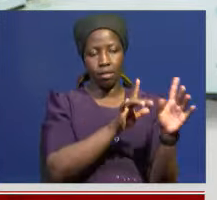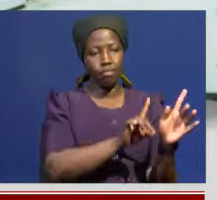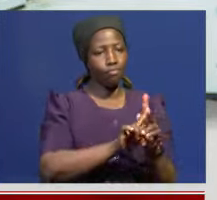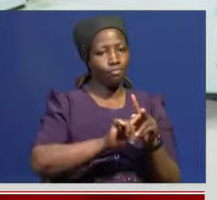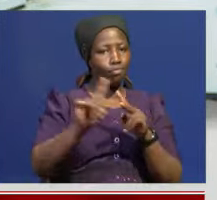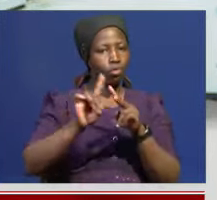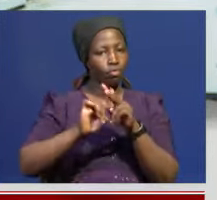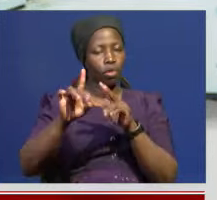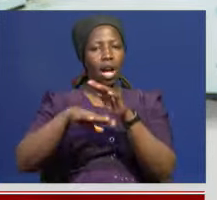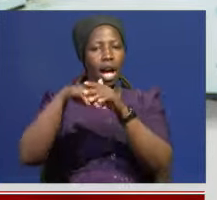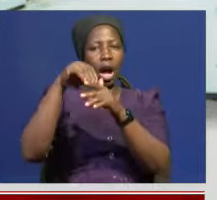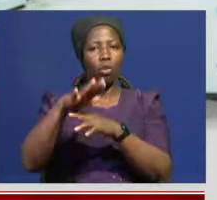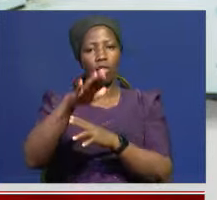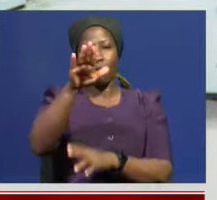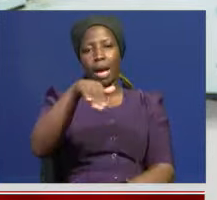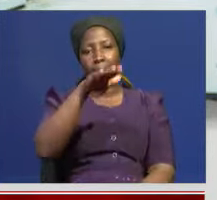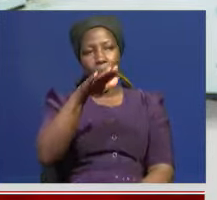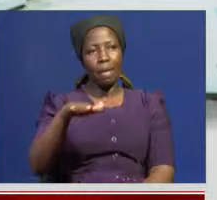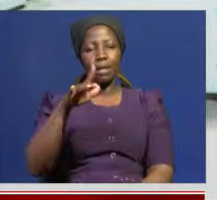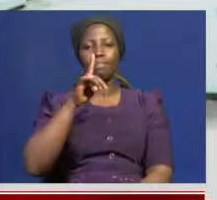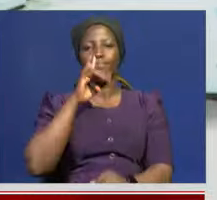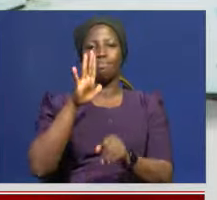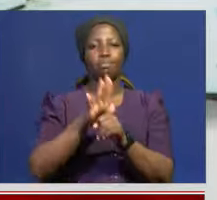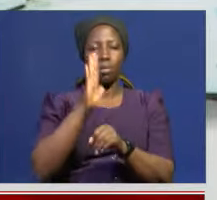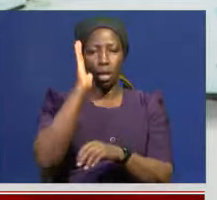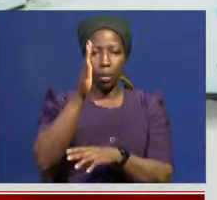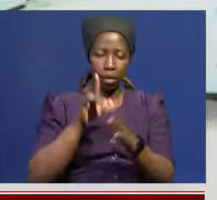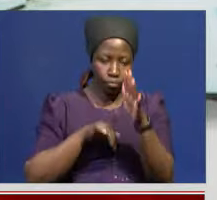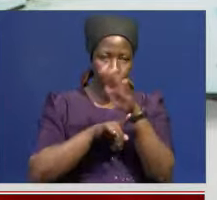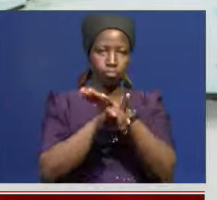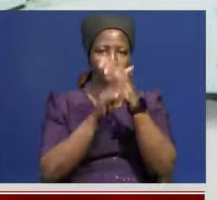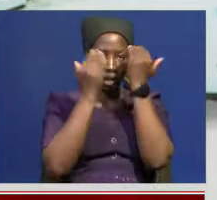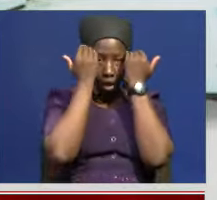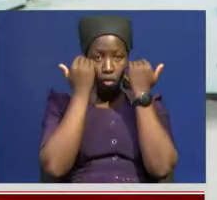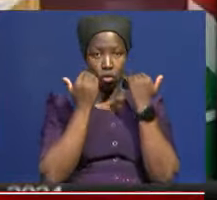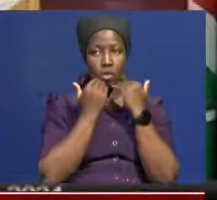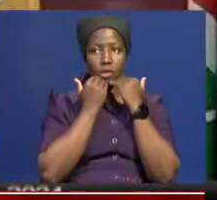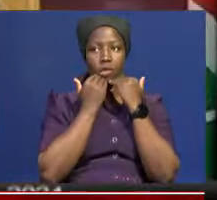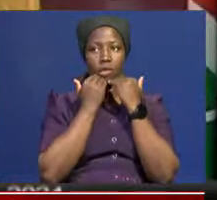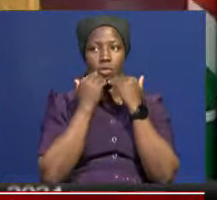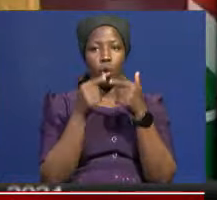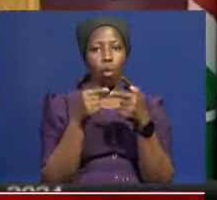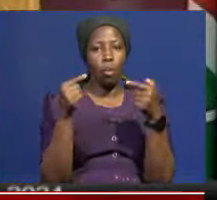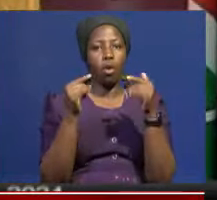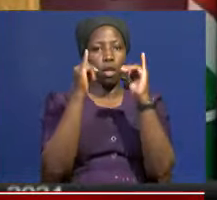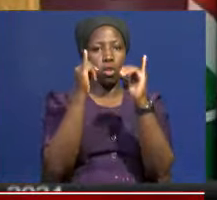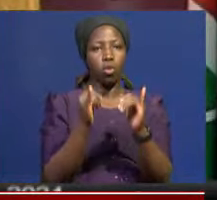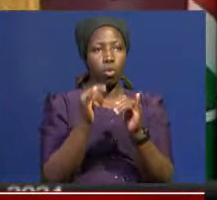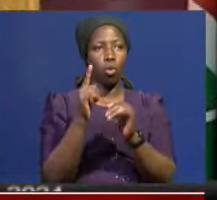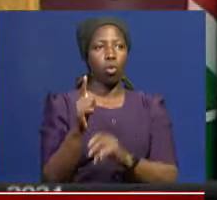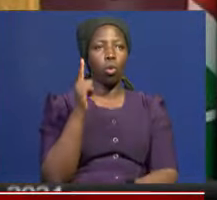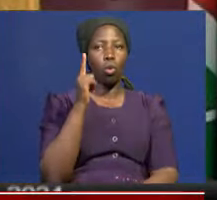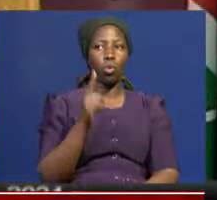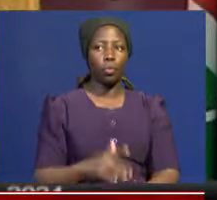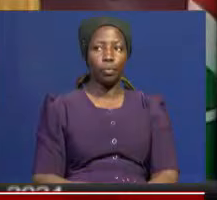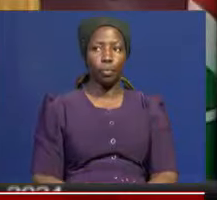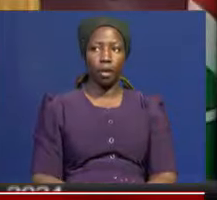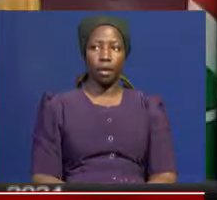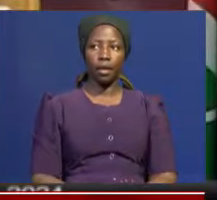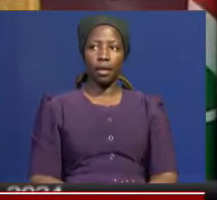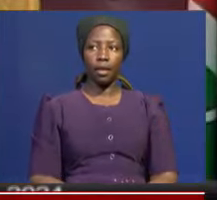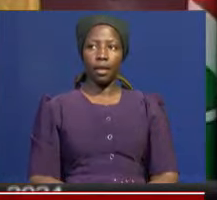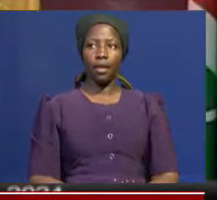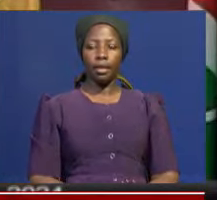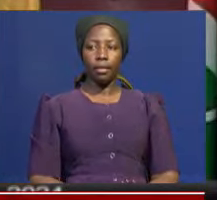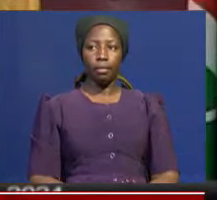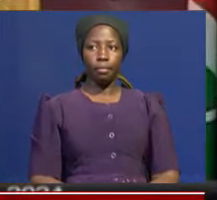the chambers and vowed to go to court to block the new law. National Assembly Bill number 75 for